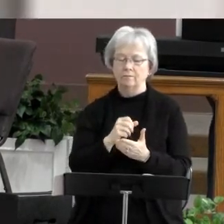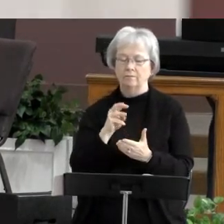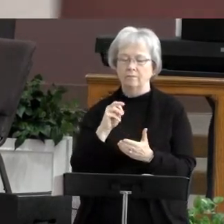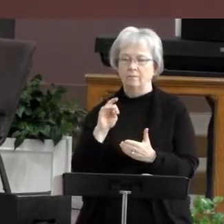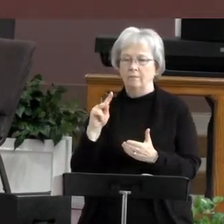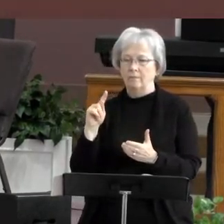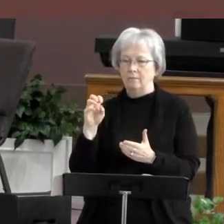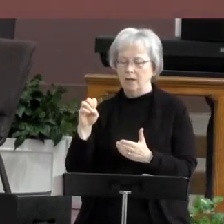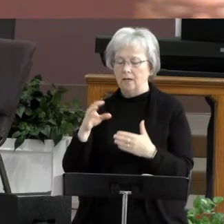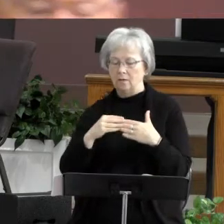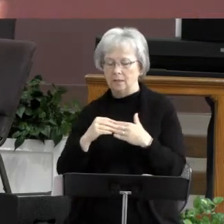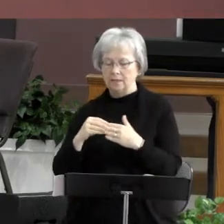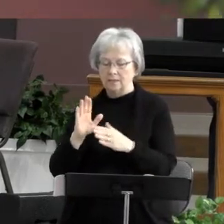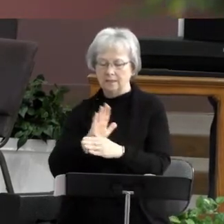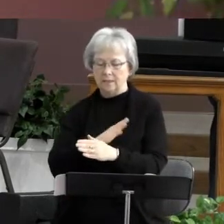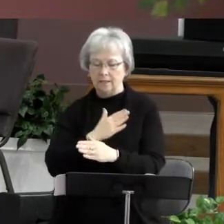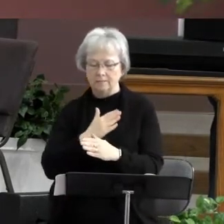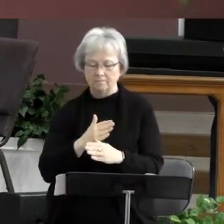here.